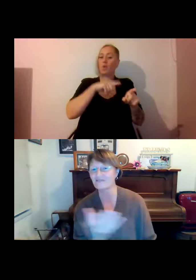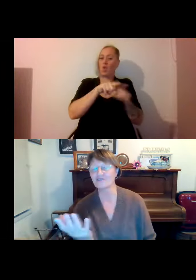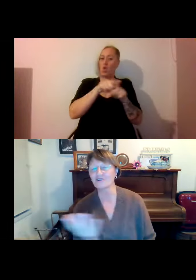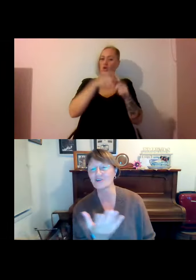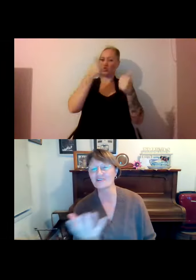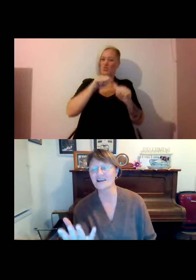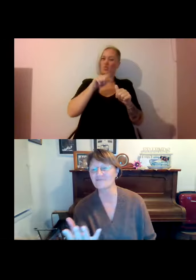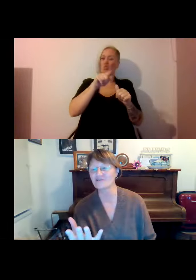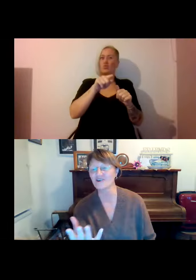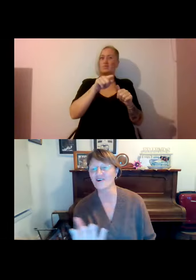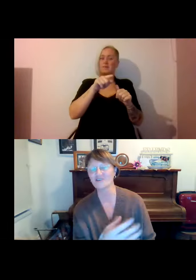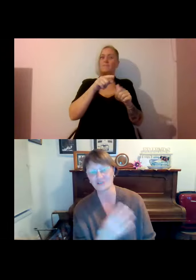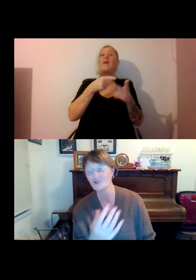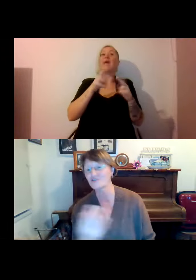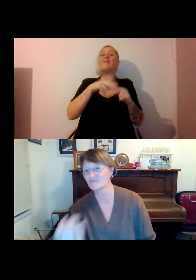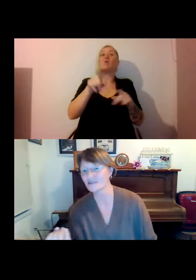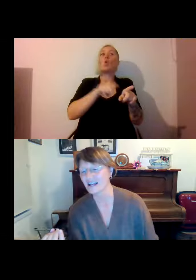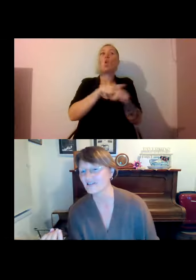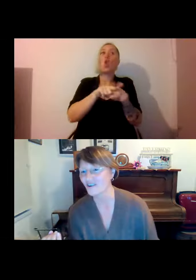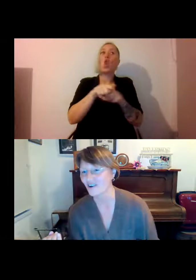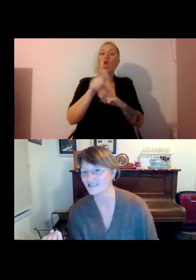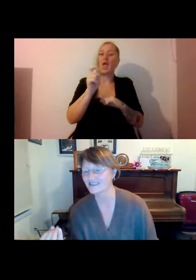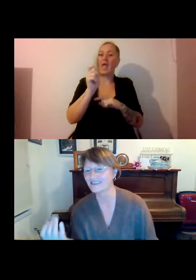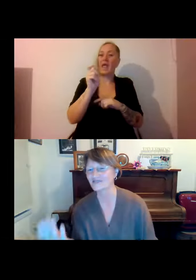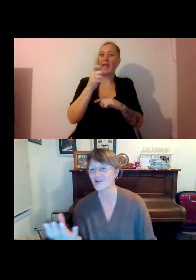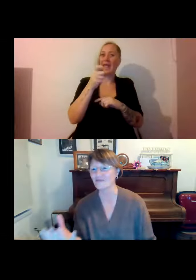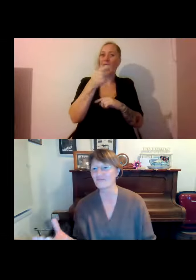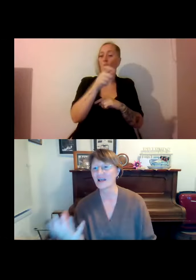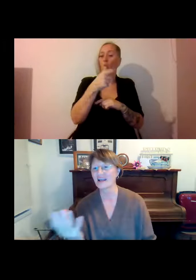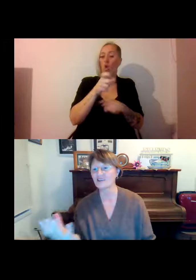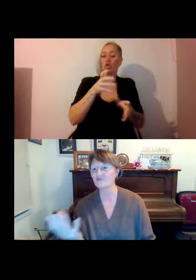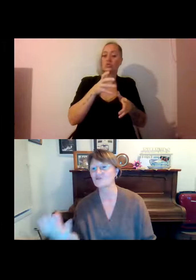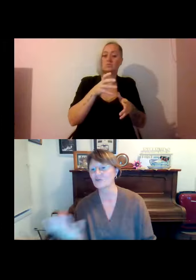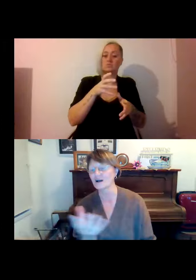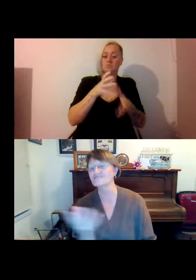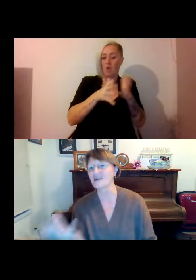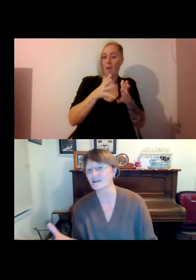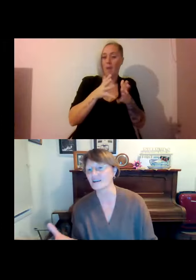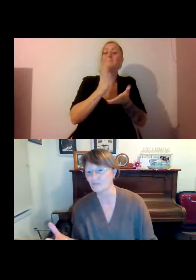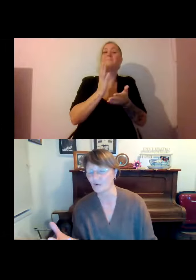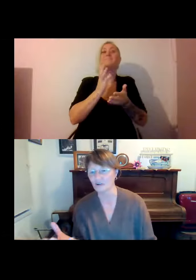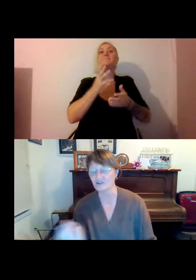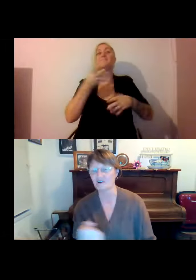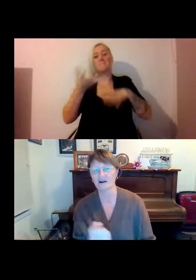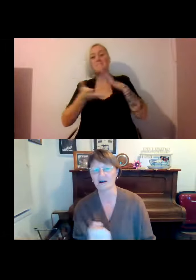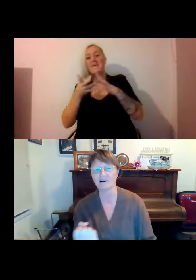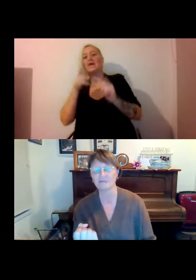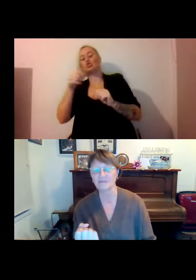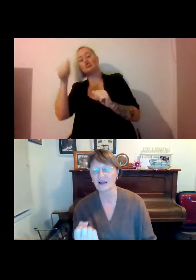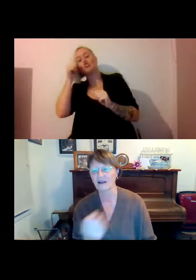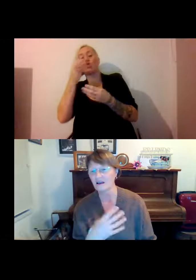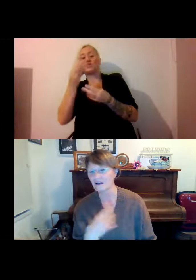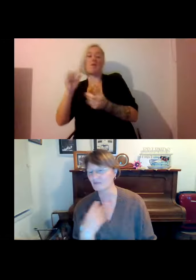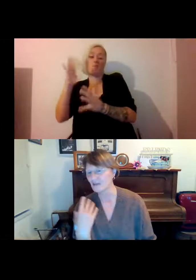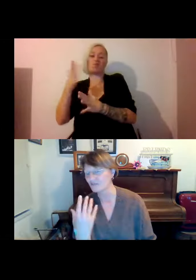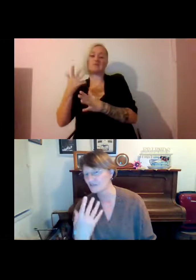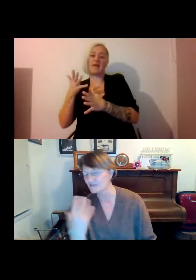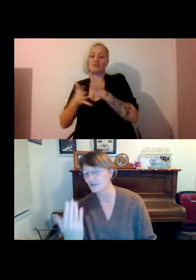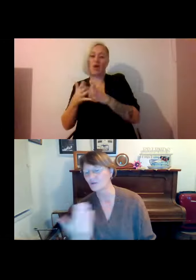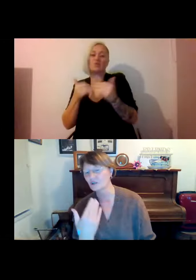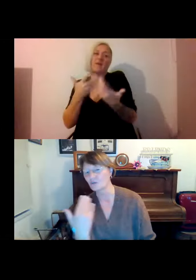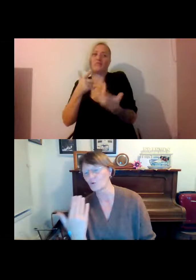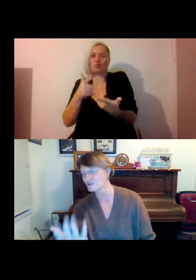saying. If you learn keyword sign, you know some AUSLAN signs. So it gives you a starting point.